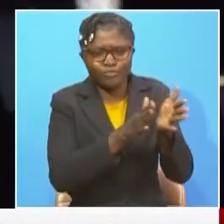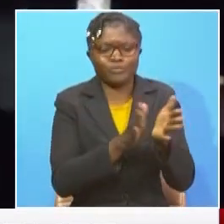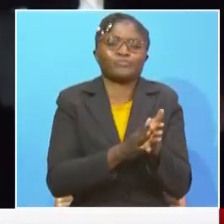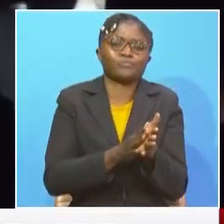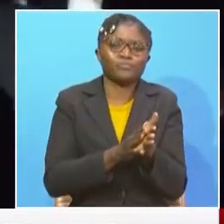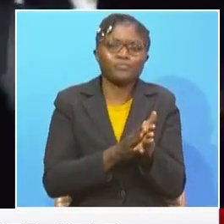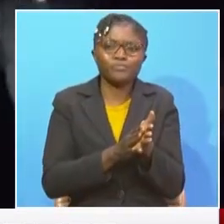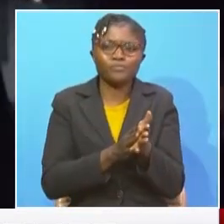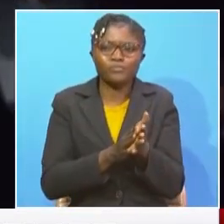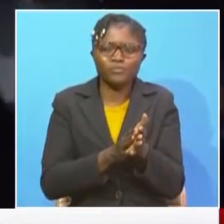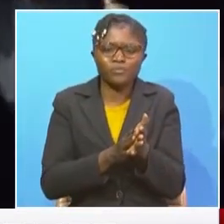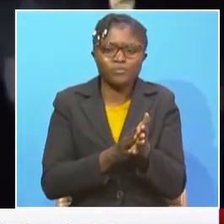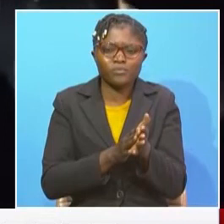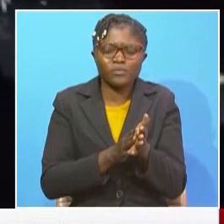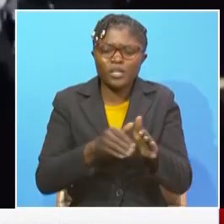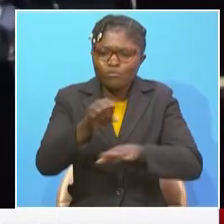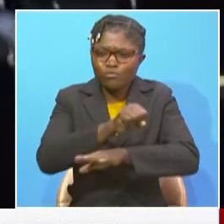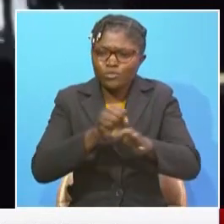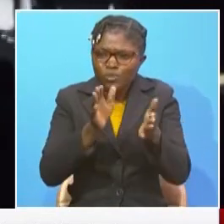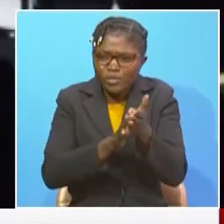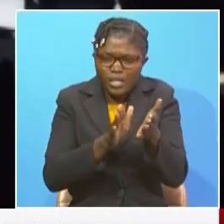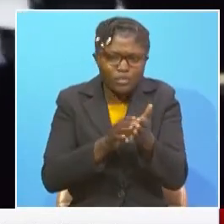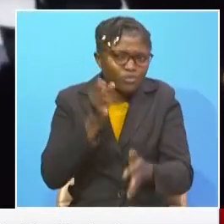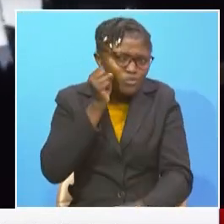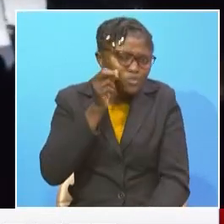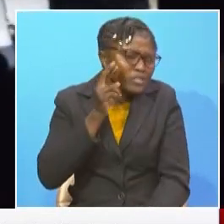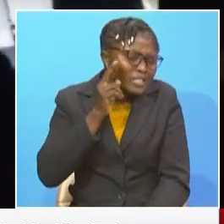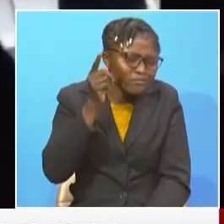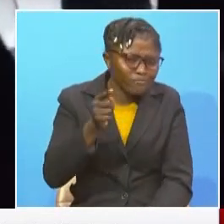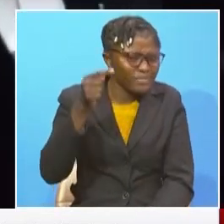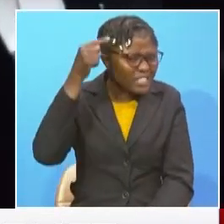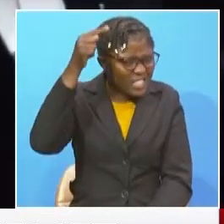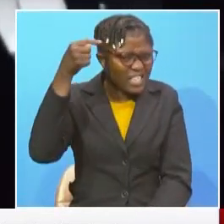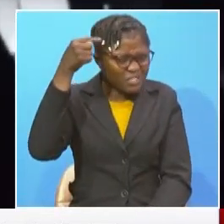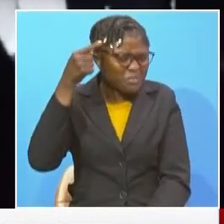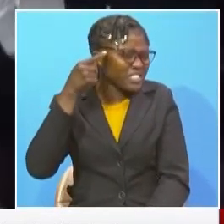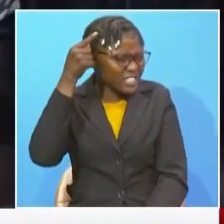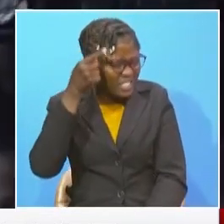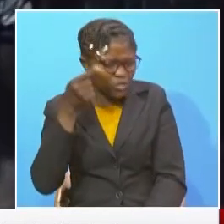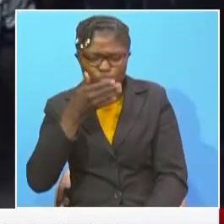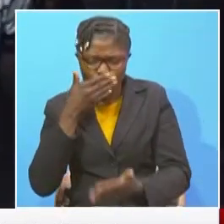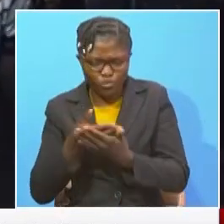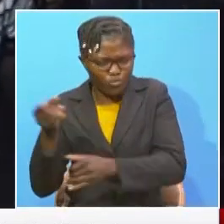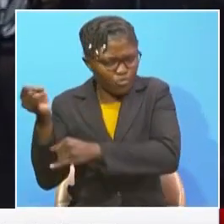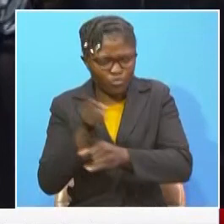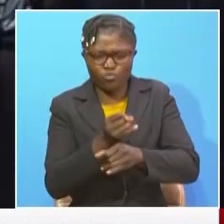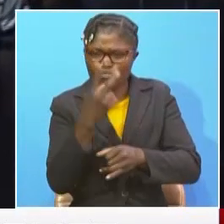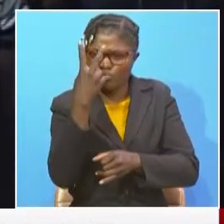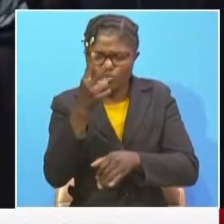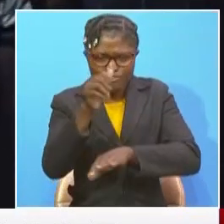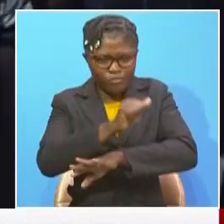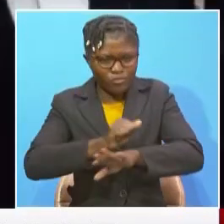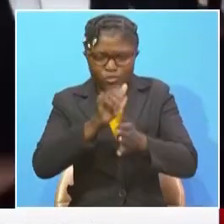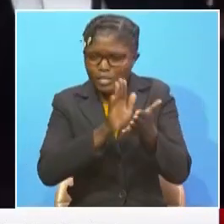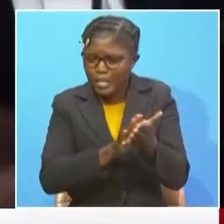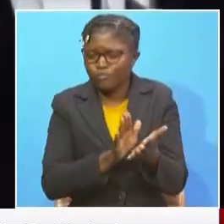21 kilometers to the former, no secondary school anywhere near here. Government thought it wise to introduce two secondary schools, just